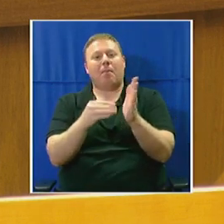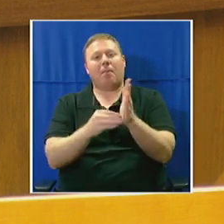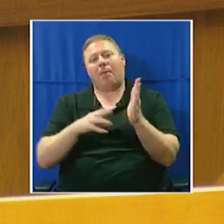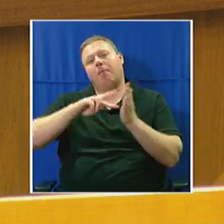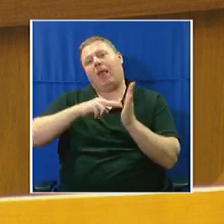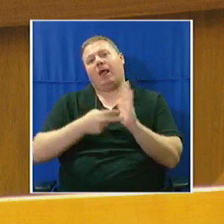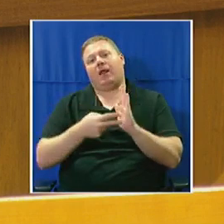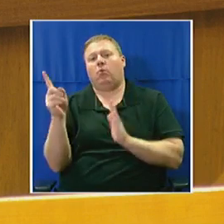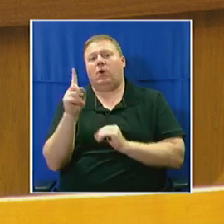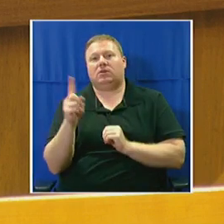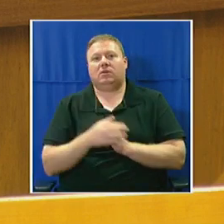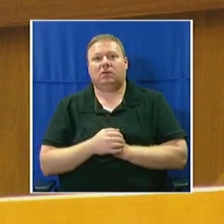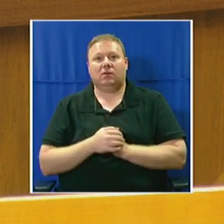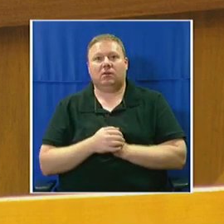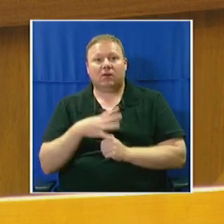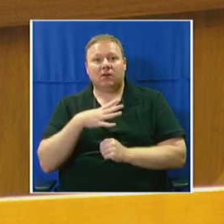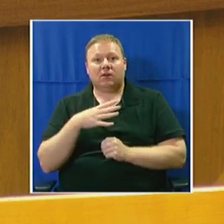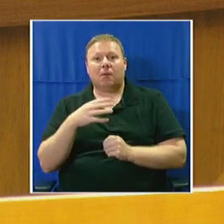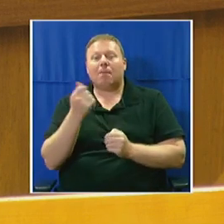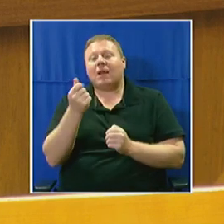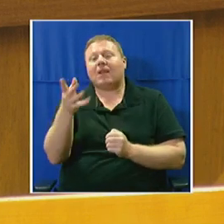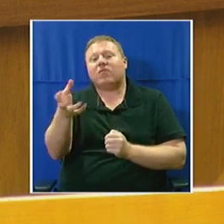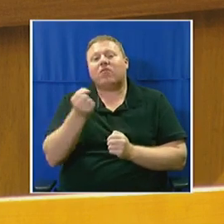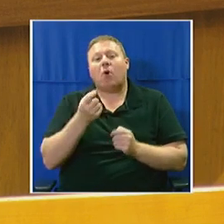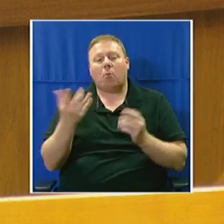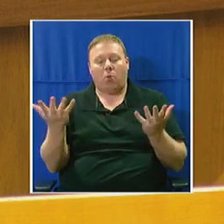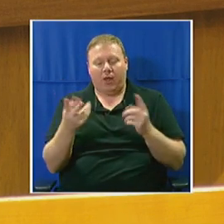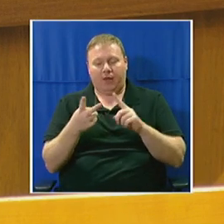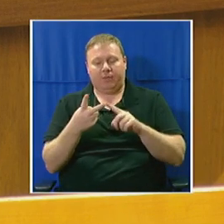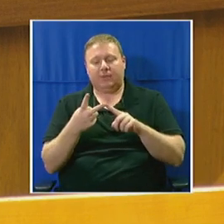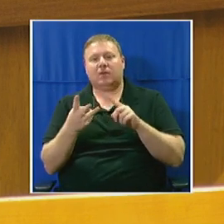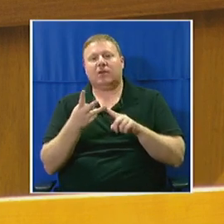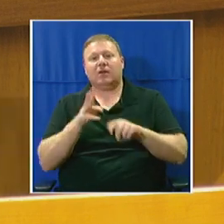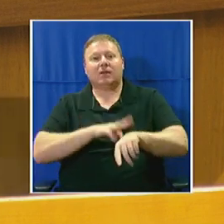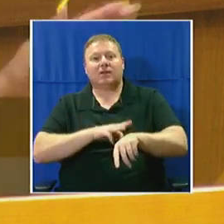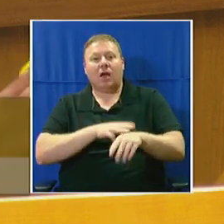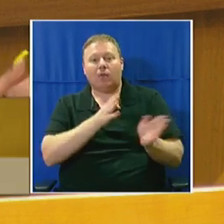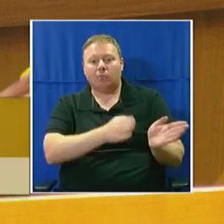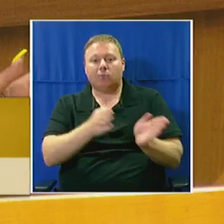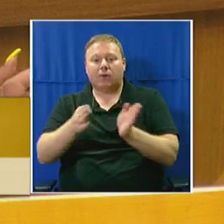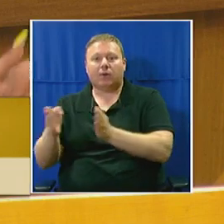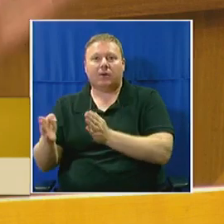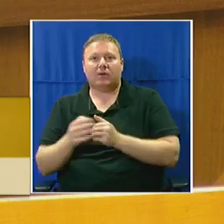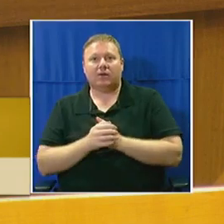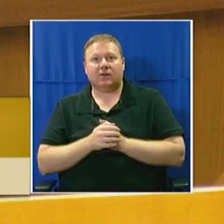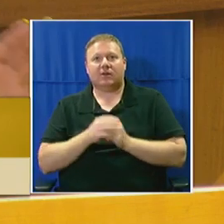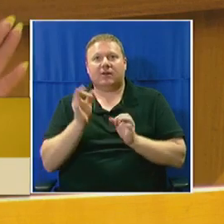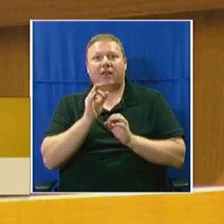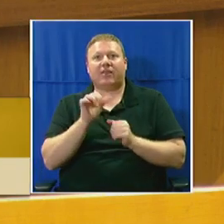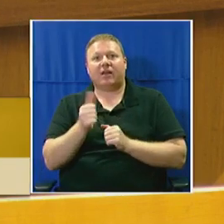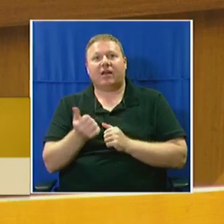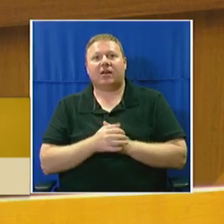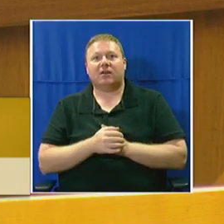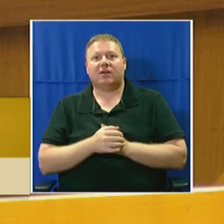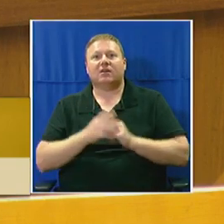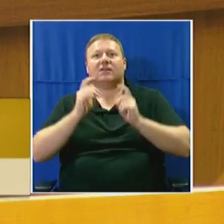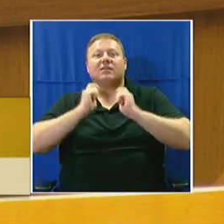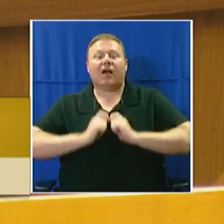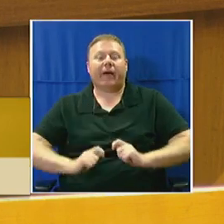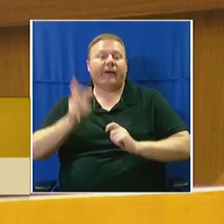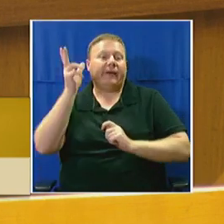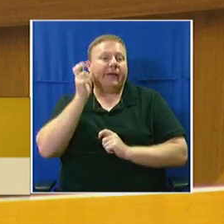is where is the money coming from and what are the timelines nothing else we are tired of